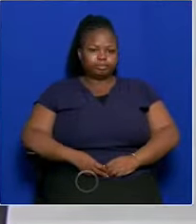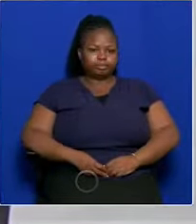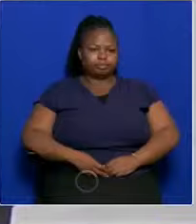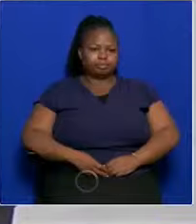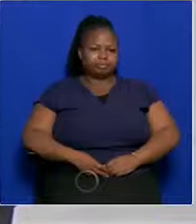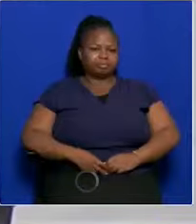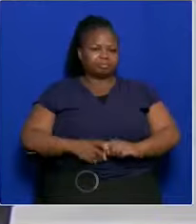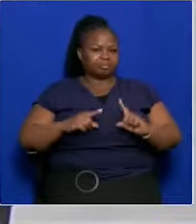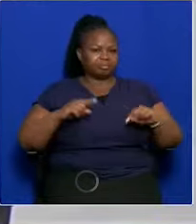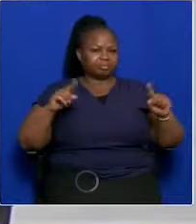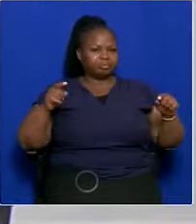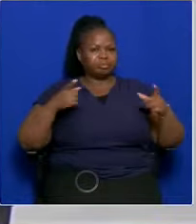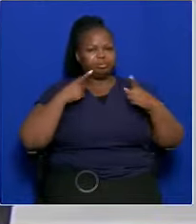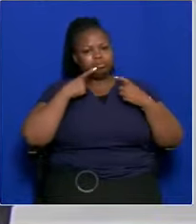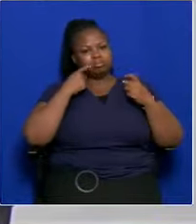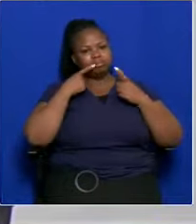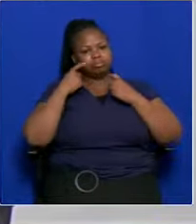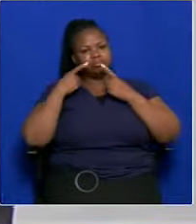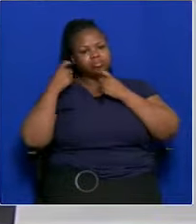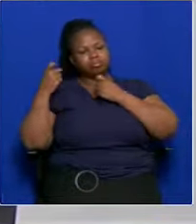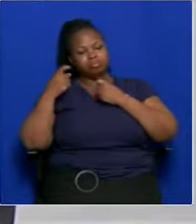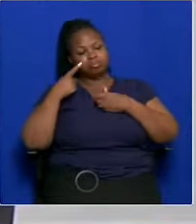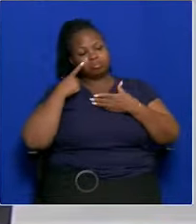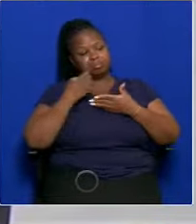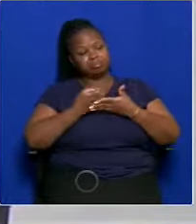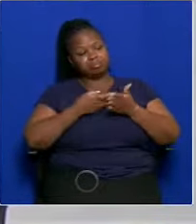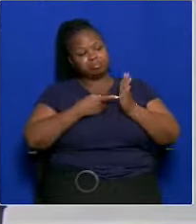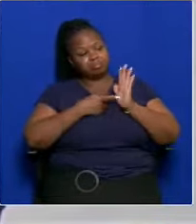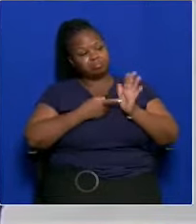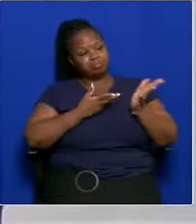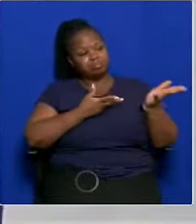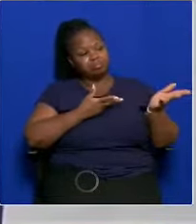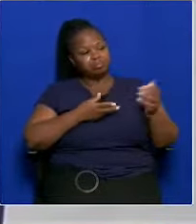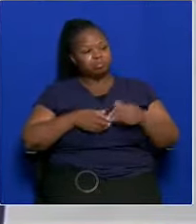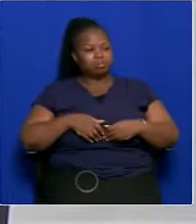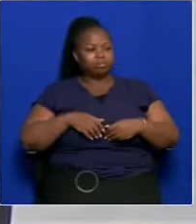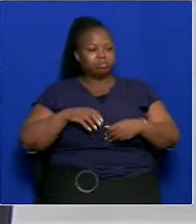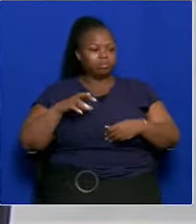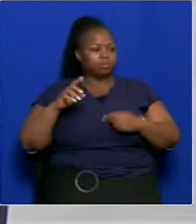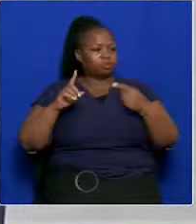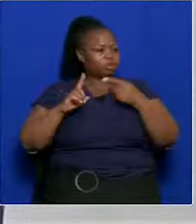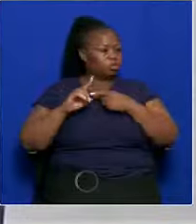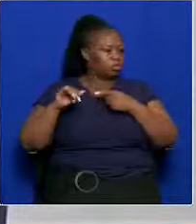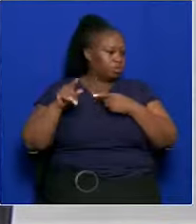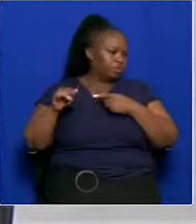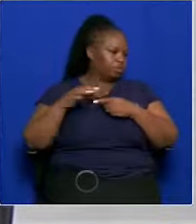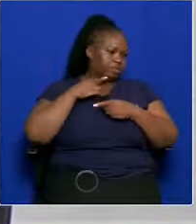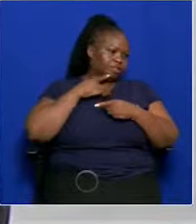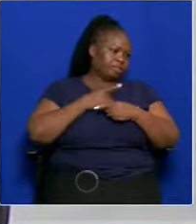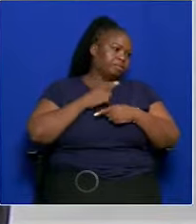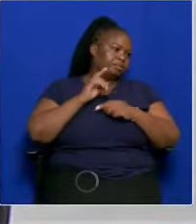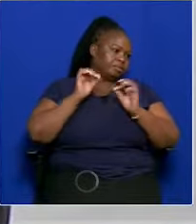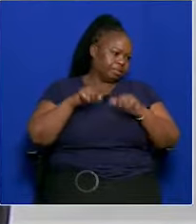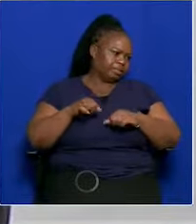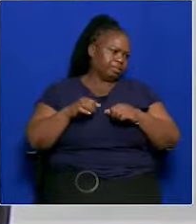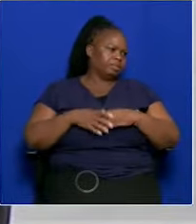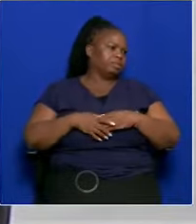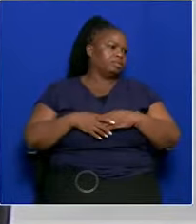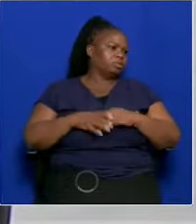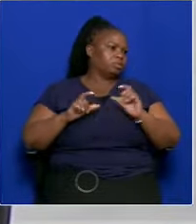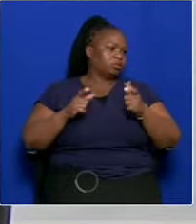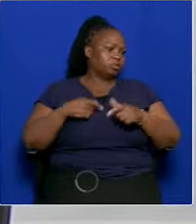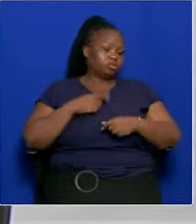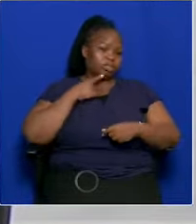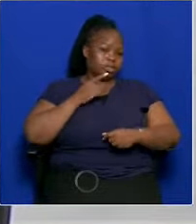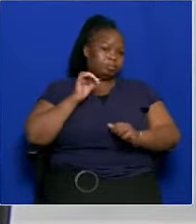to the evidence led here and what Nkosi have said. But I take what the commissioner is saying. And when the